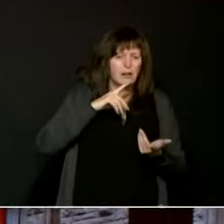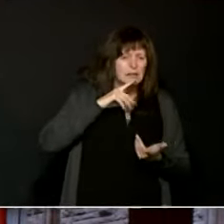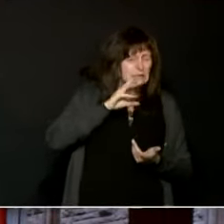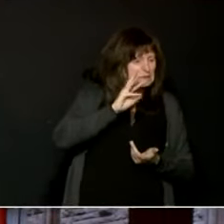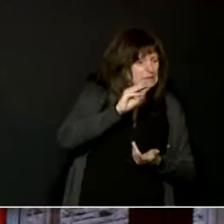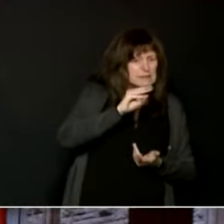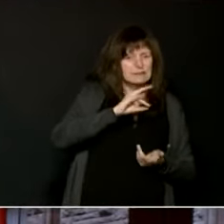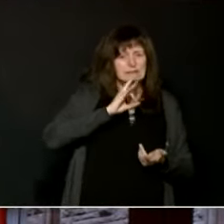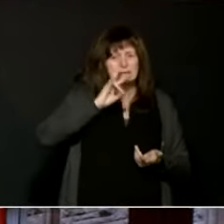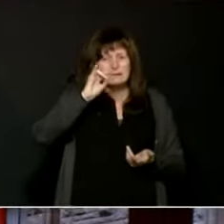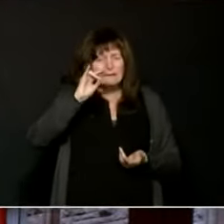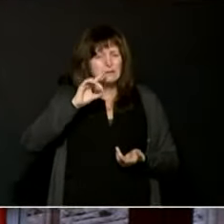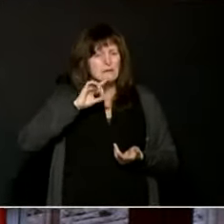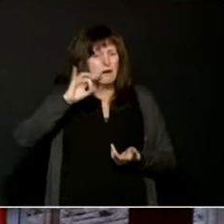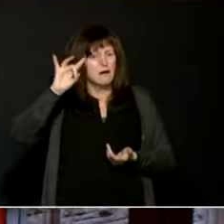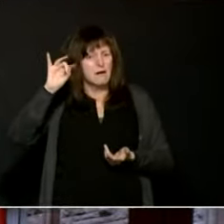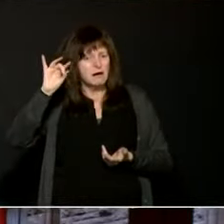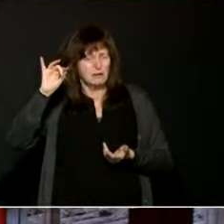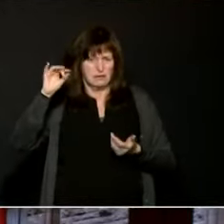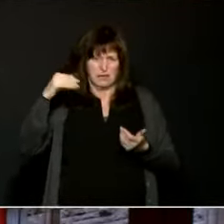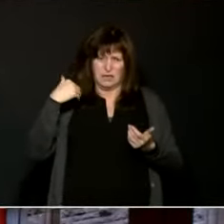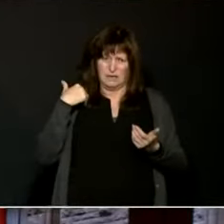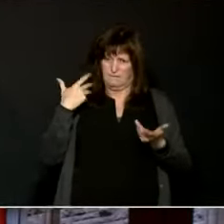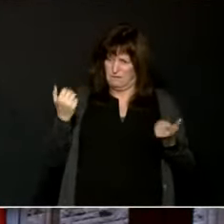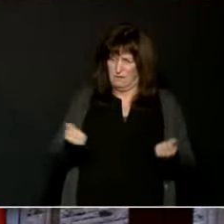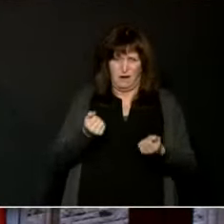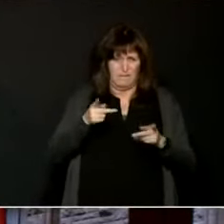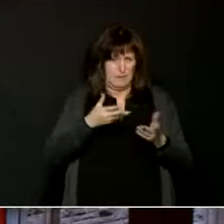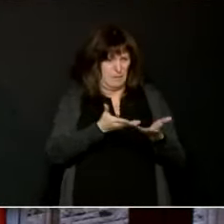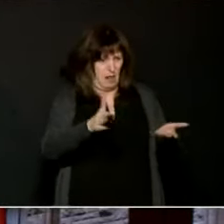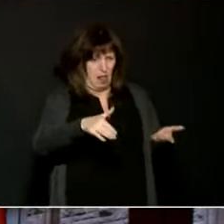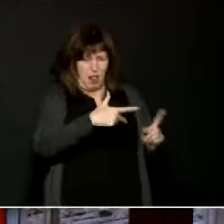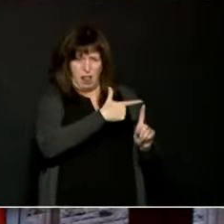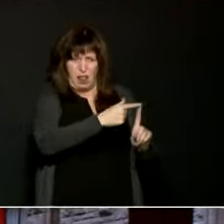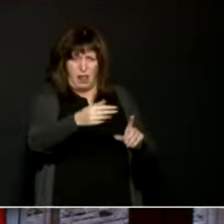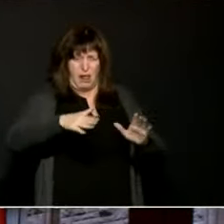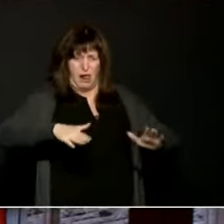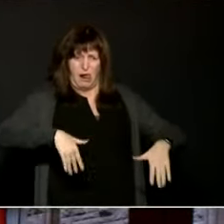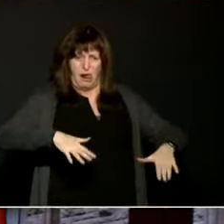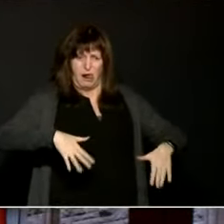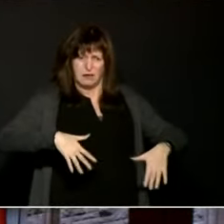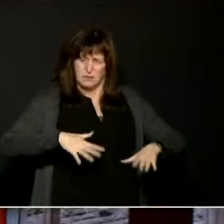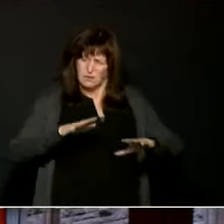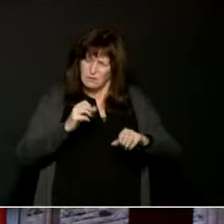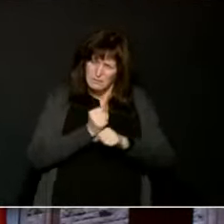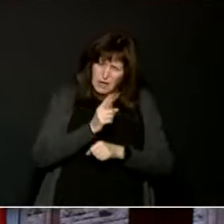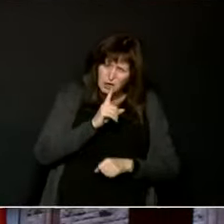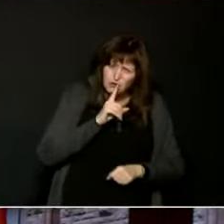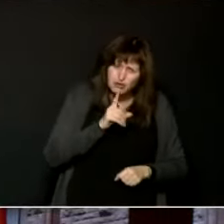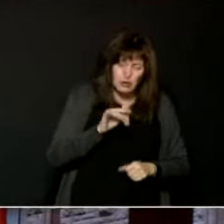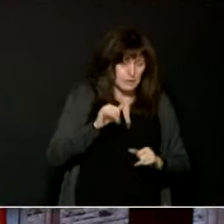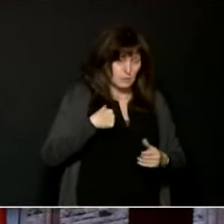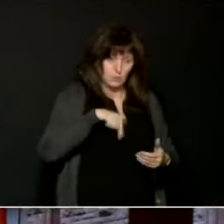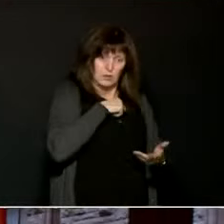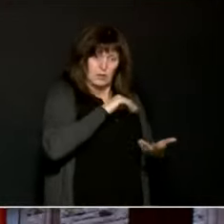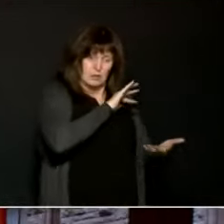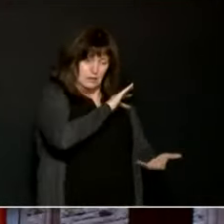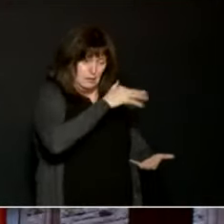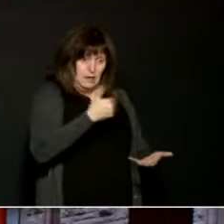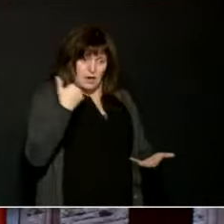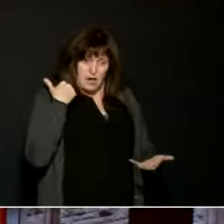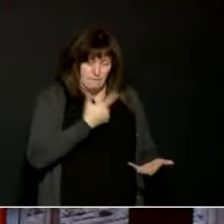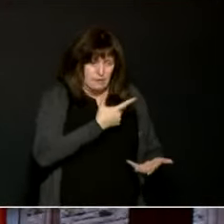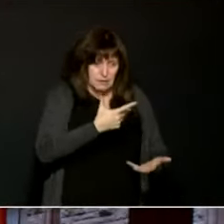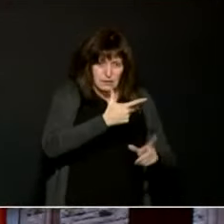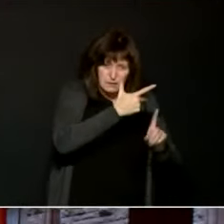so we're hoping to be able to access that vaccine and to utilize it as best as quickly as we can, because there's lots of people waiting.